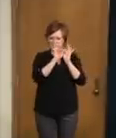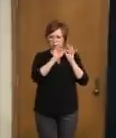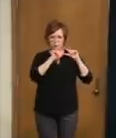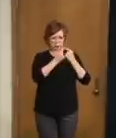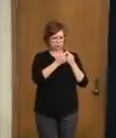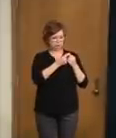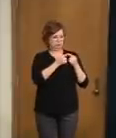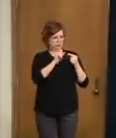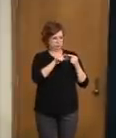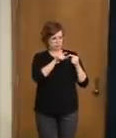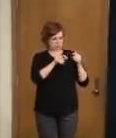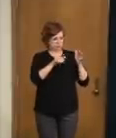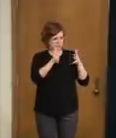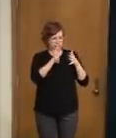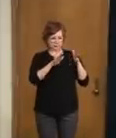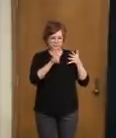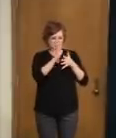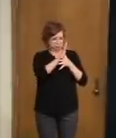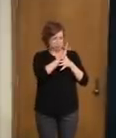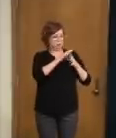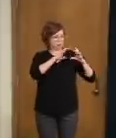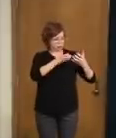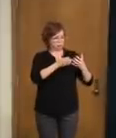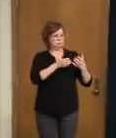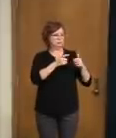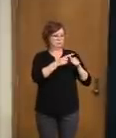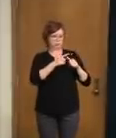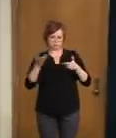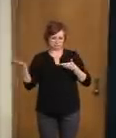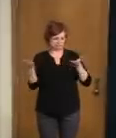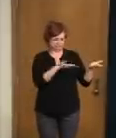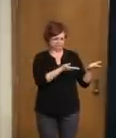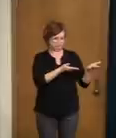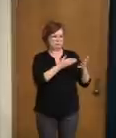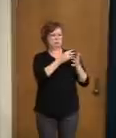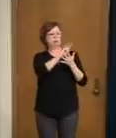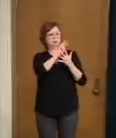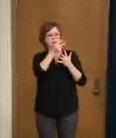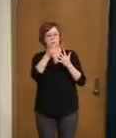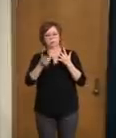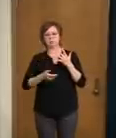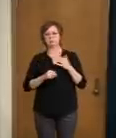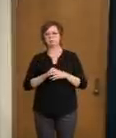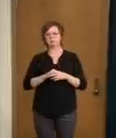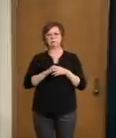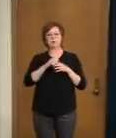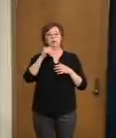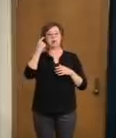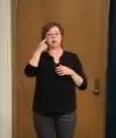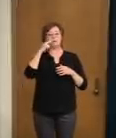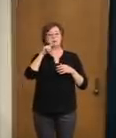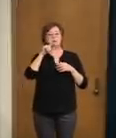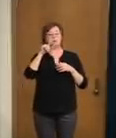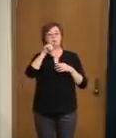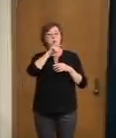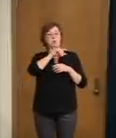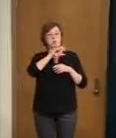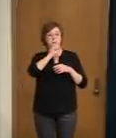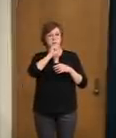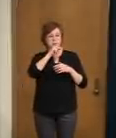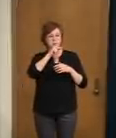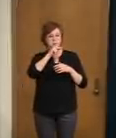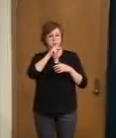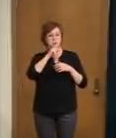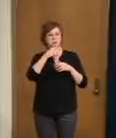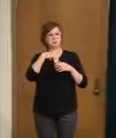decisions. In Saskatchewan, the priority groups are consistent with advice provided by the National